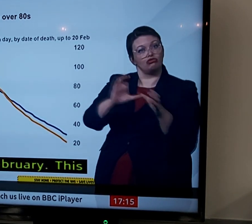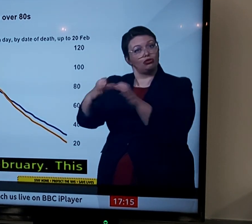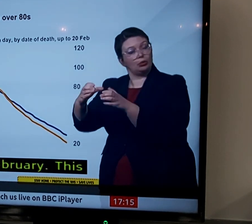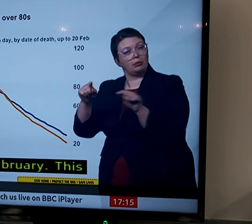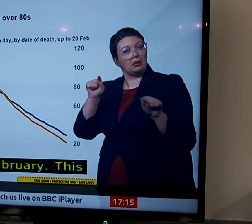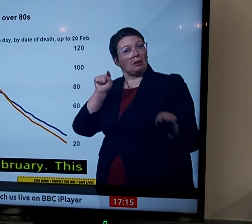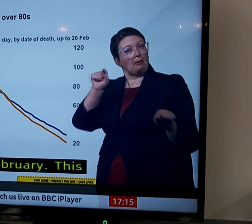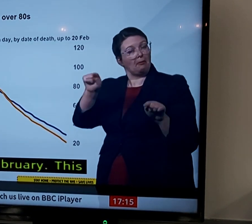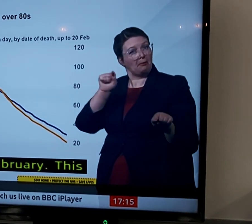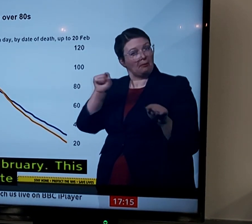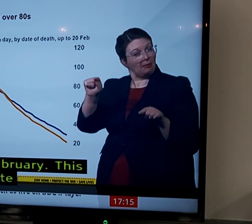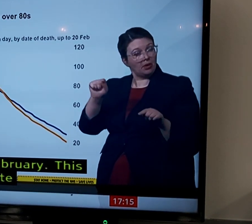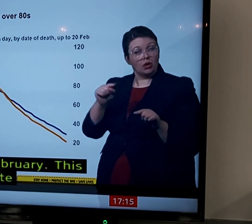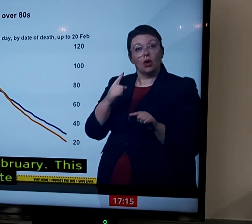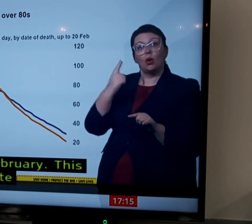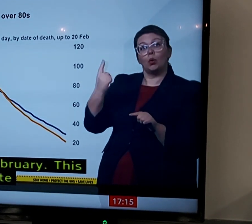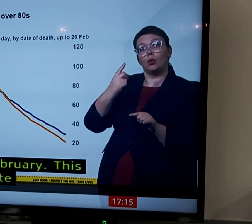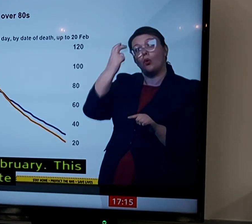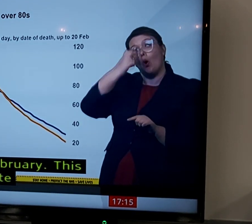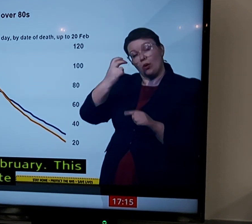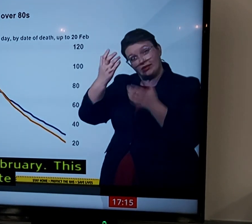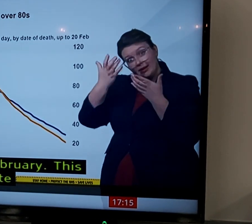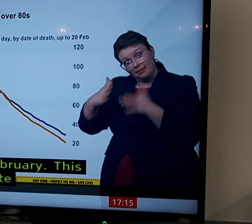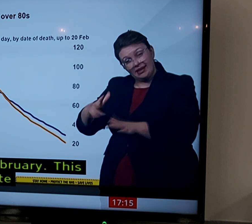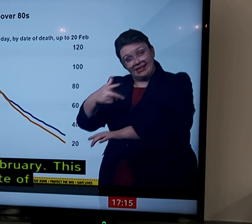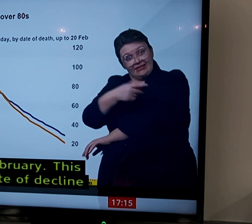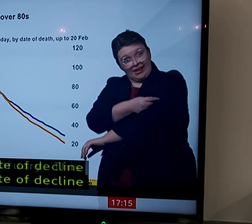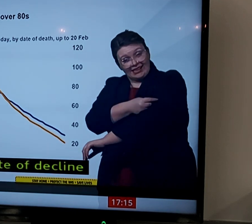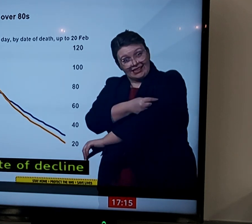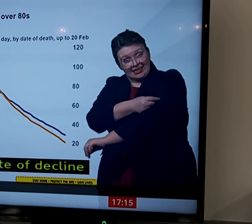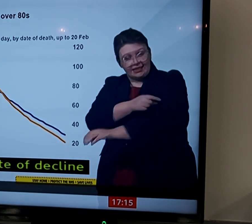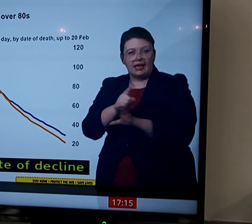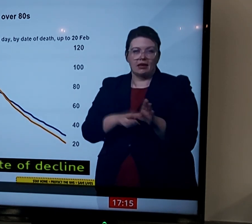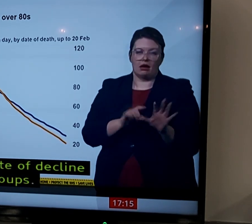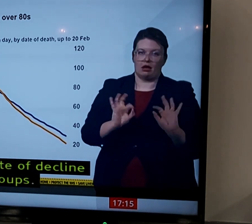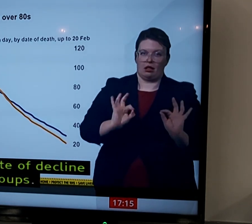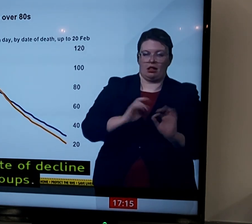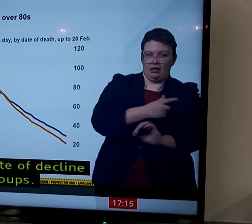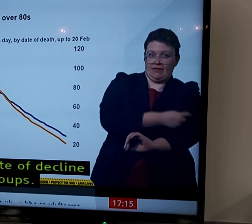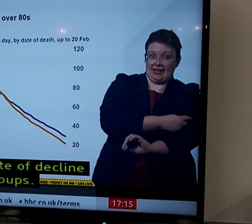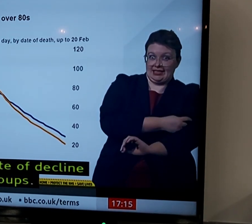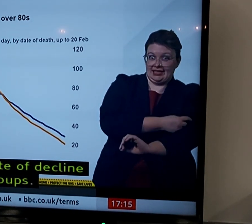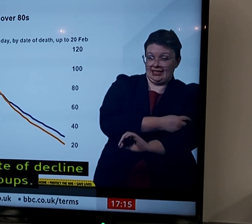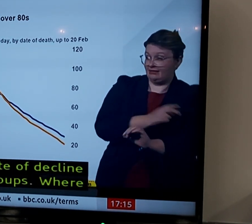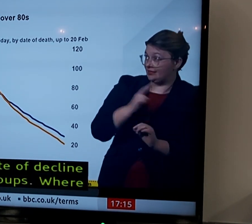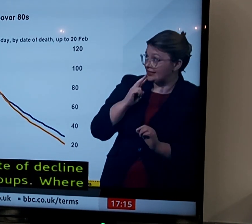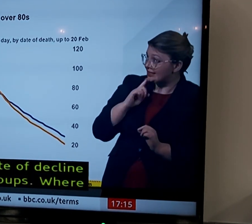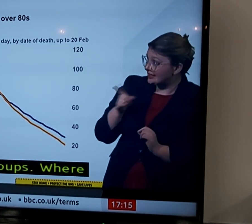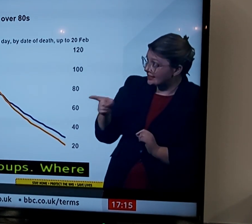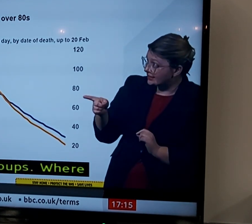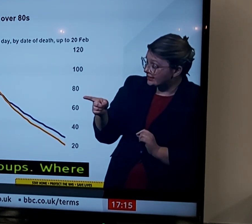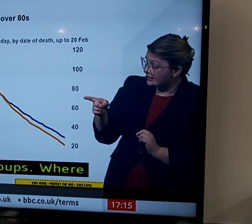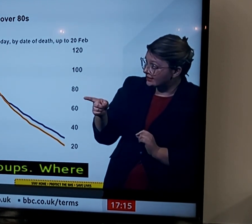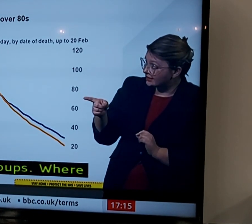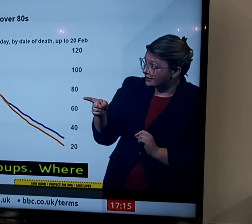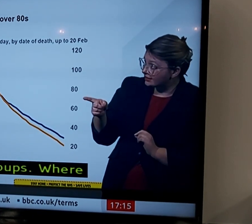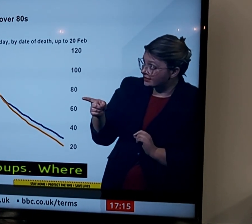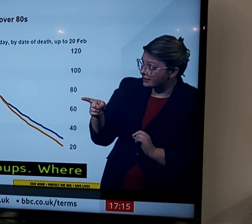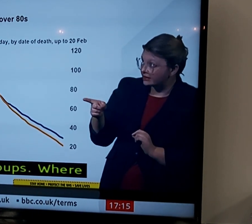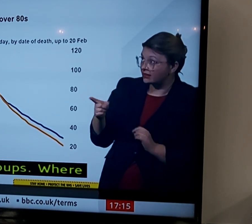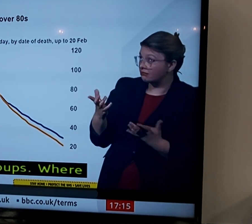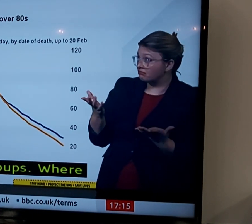groups, where the older groups were obviously vaccinated first, and you're seeing that the rate of